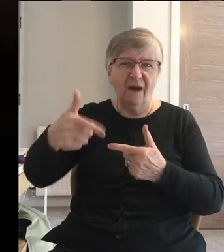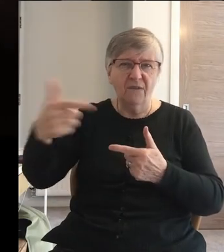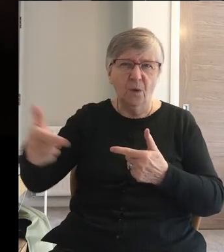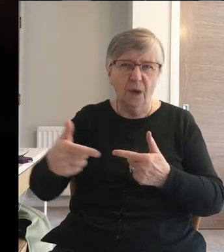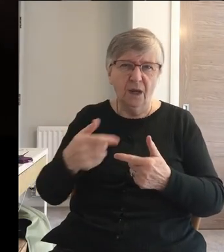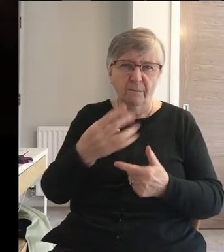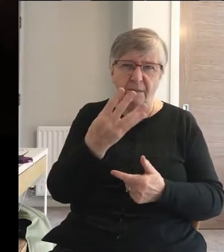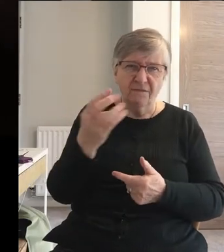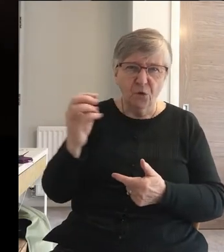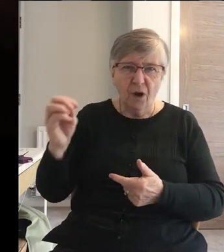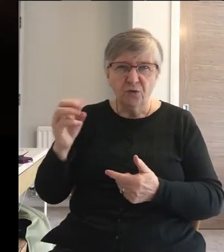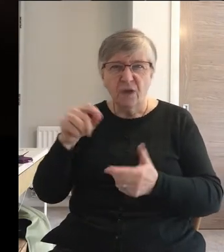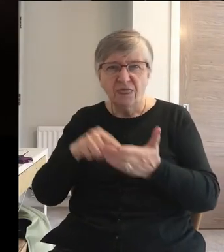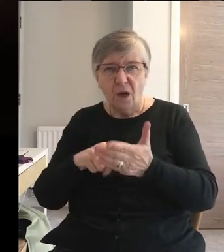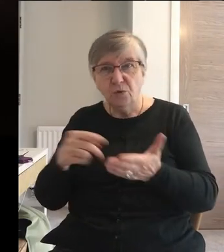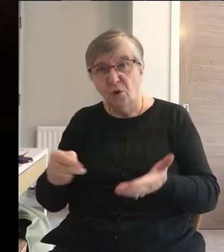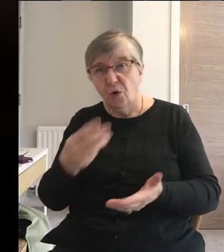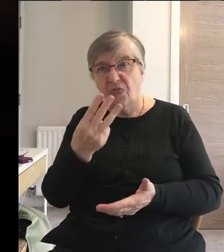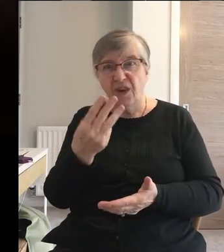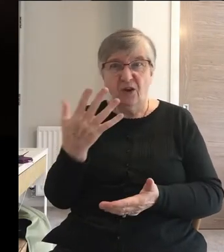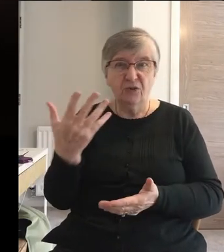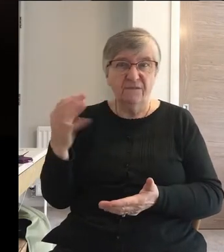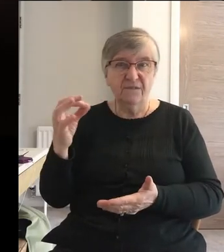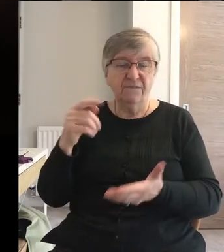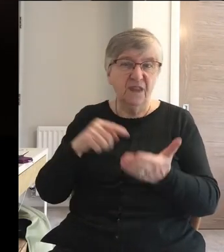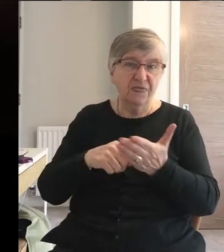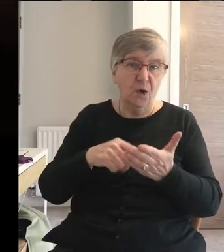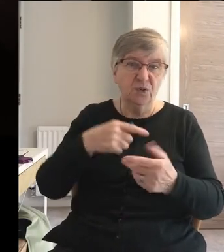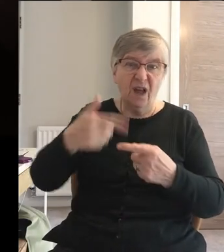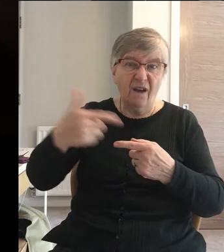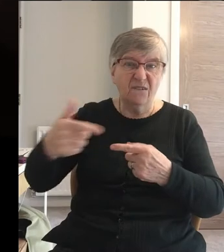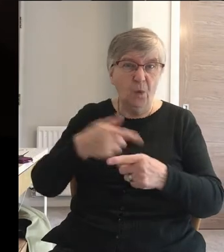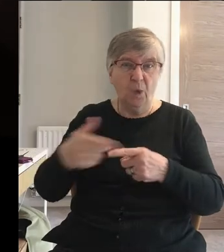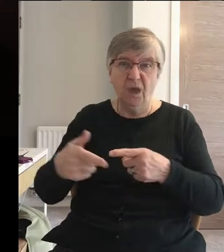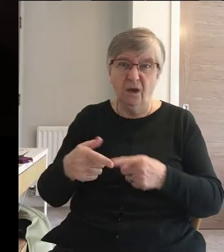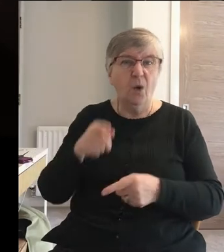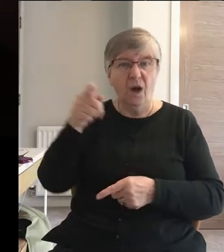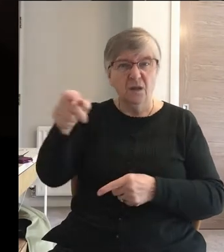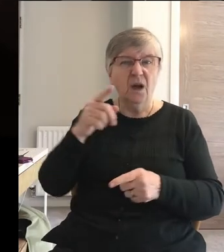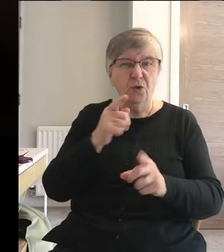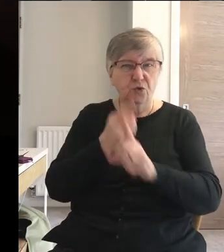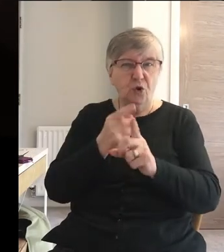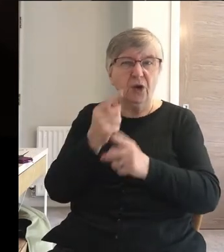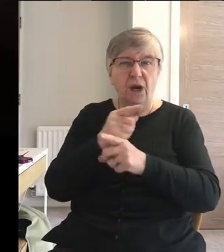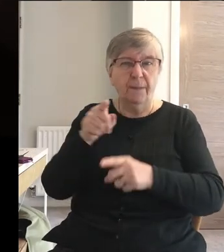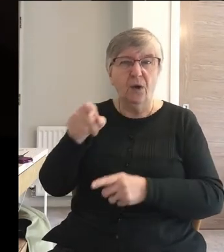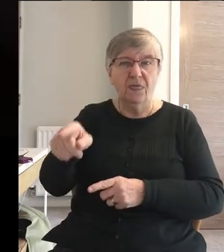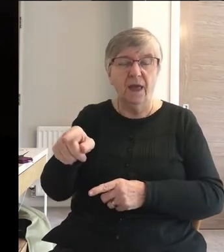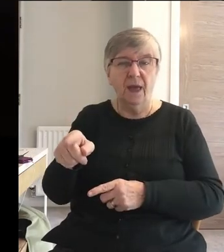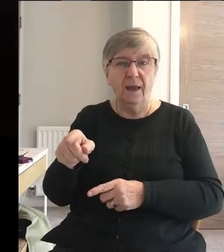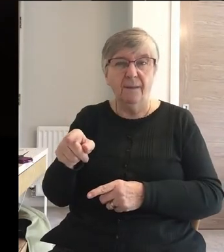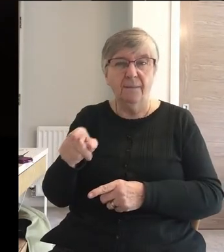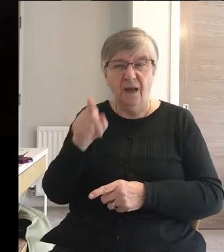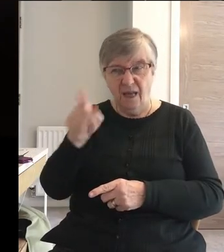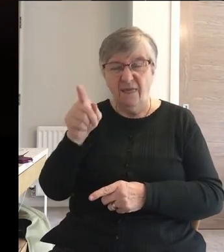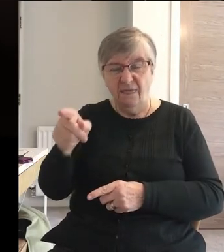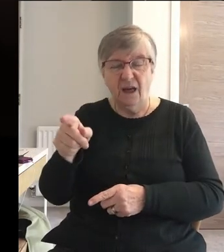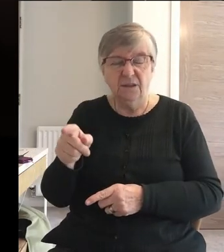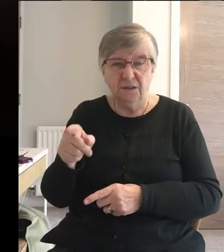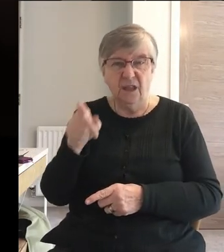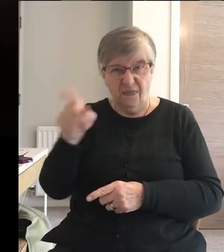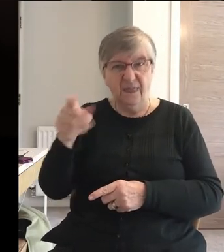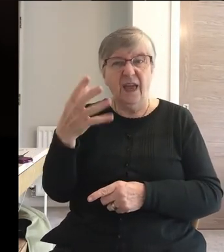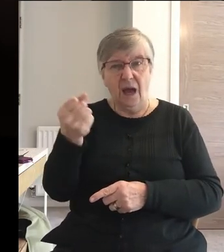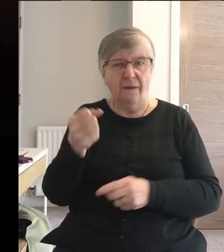about whether they're going to get paid £400,000 a week rather than £350,000 a week. These guys, these are the